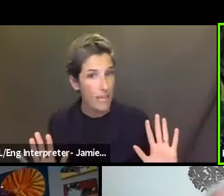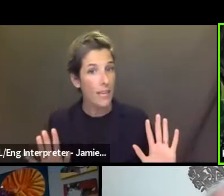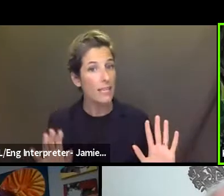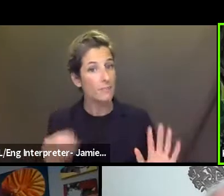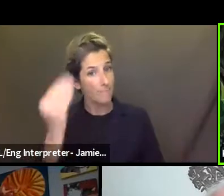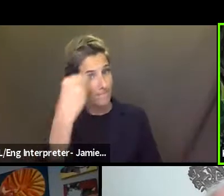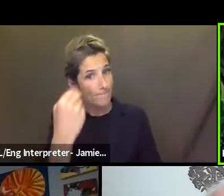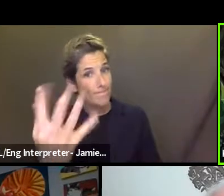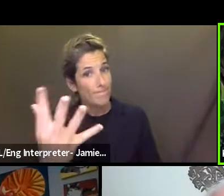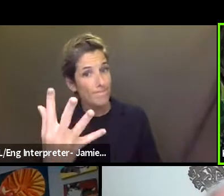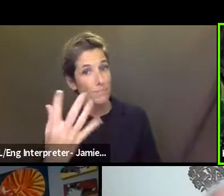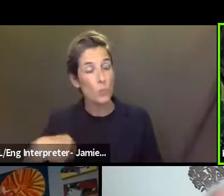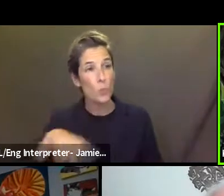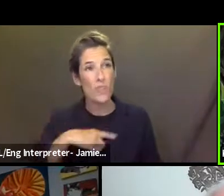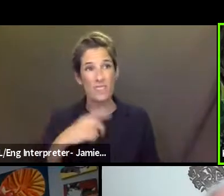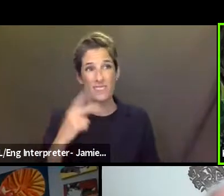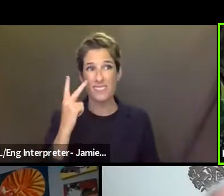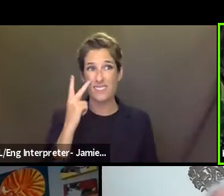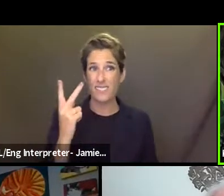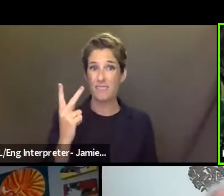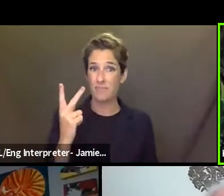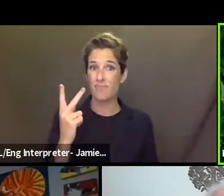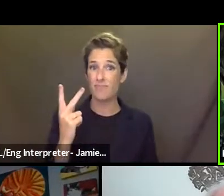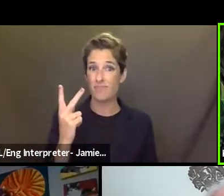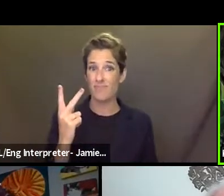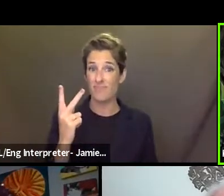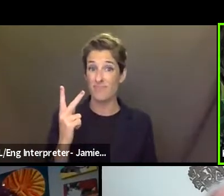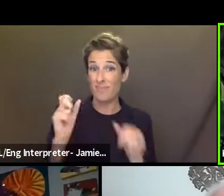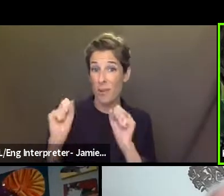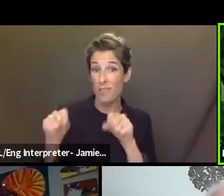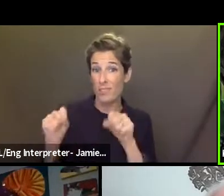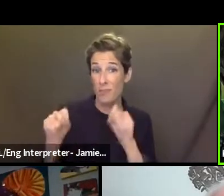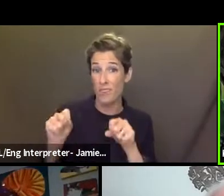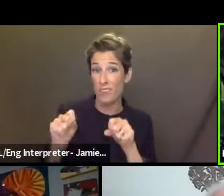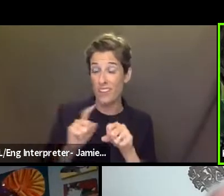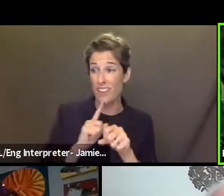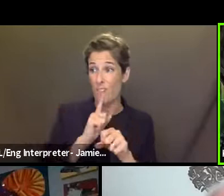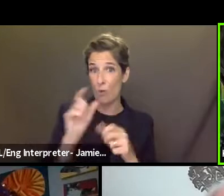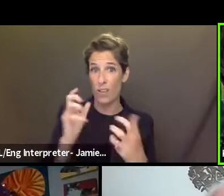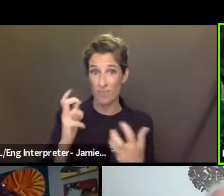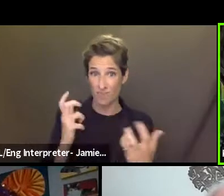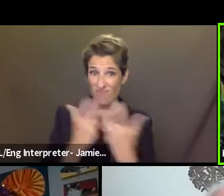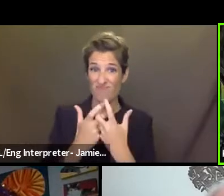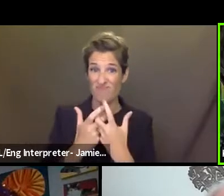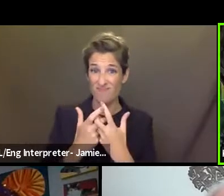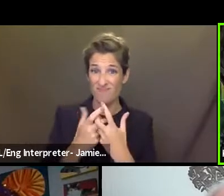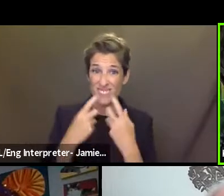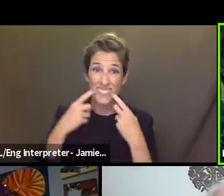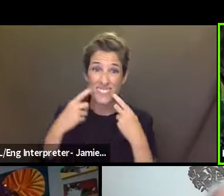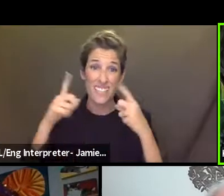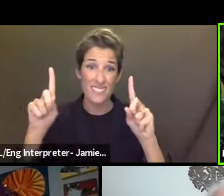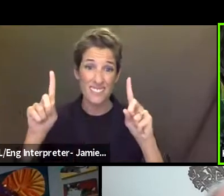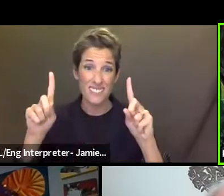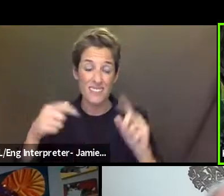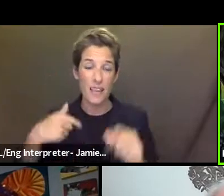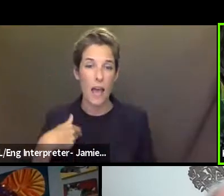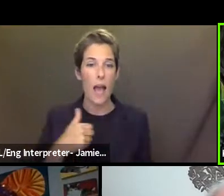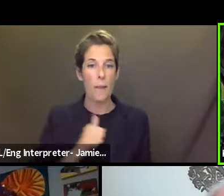But we've already seen a bit of the possibilities. You know, I find Zoom very tiring,